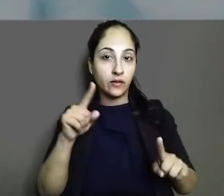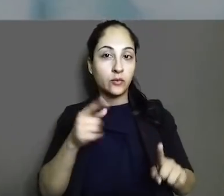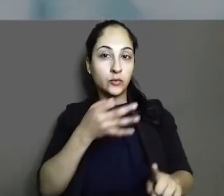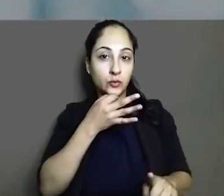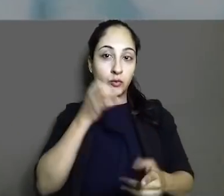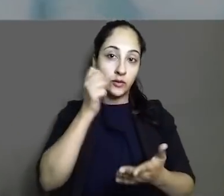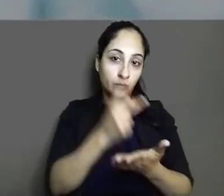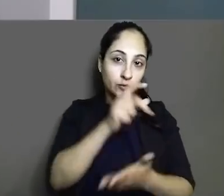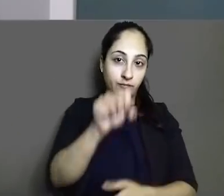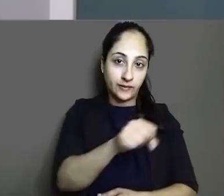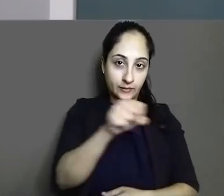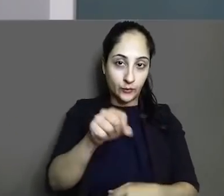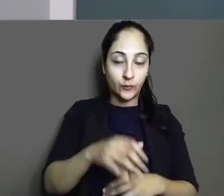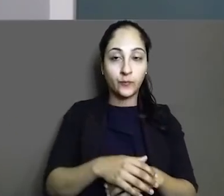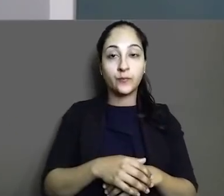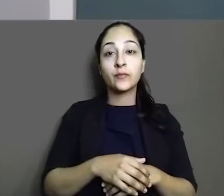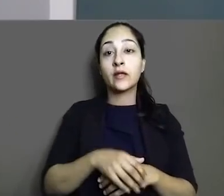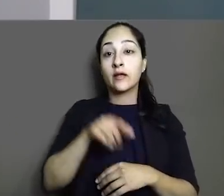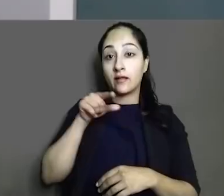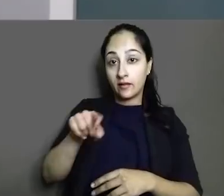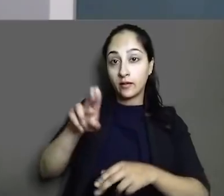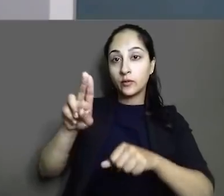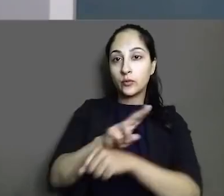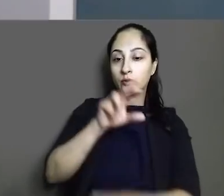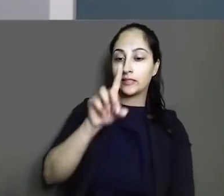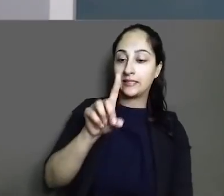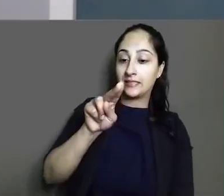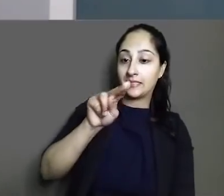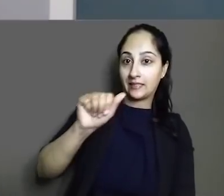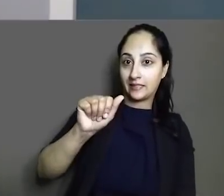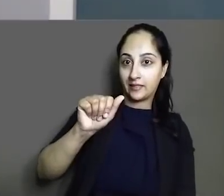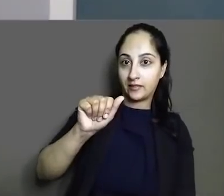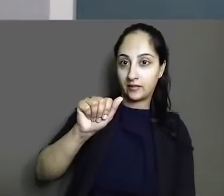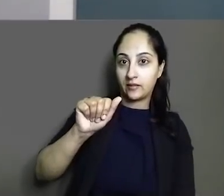cause infection. So your cells